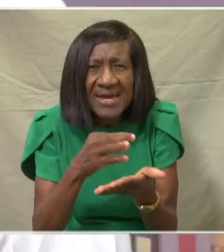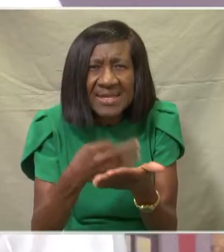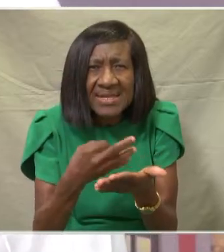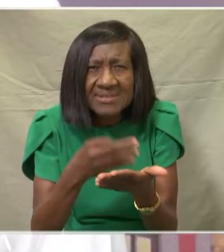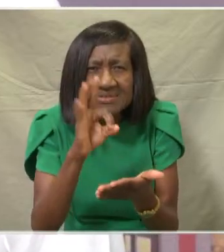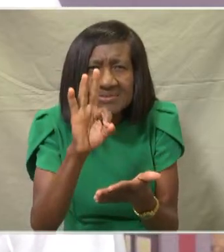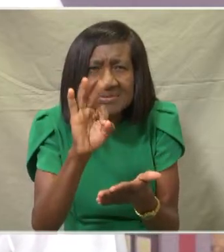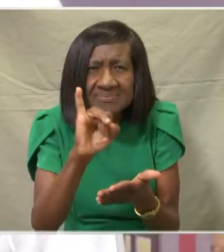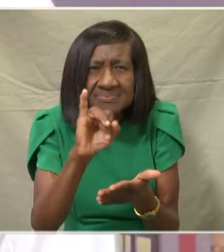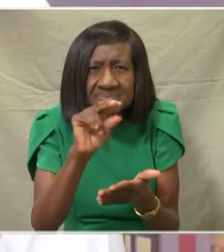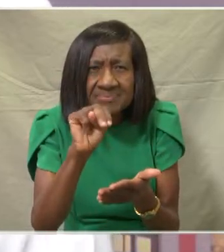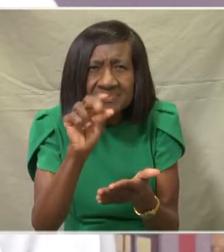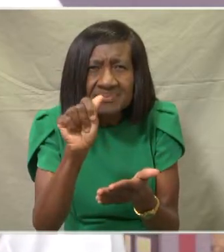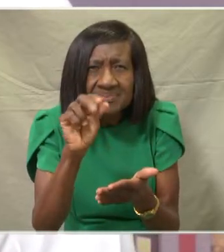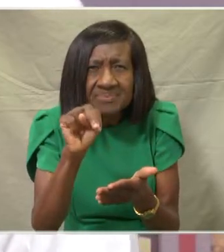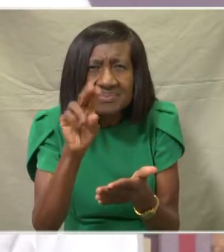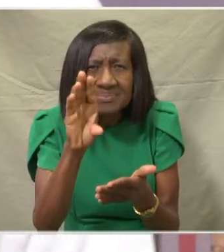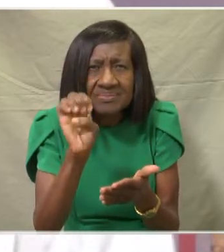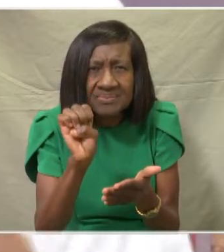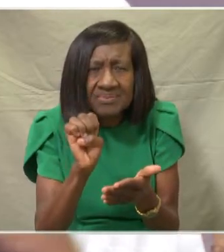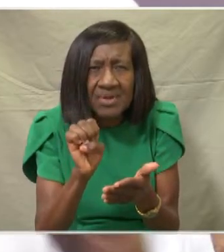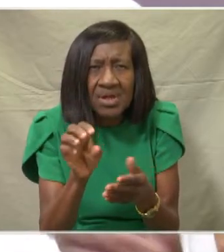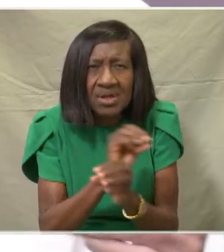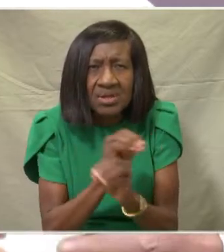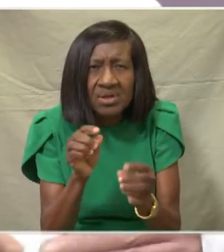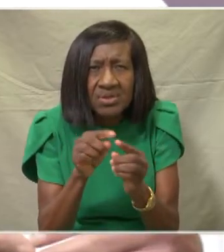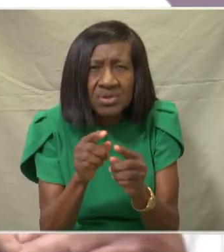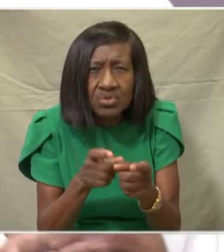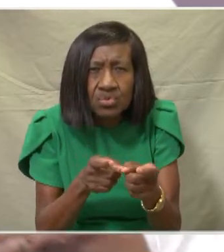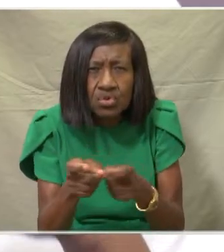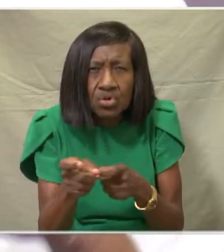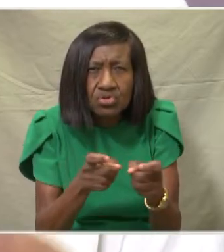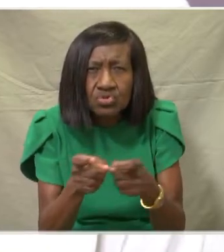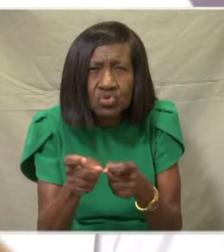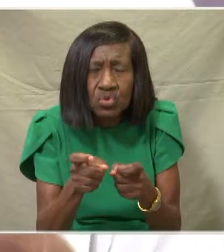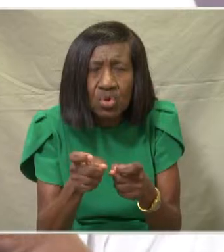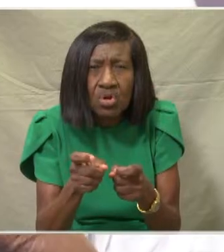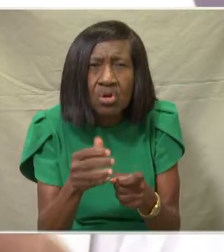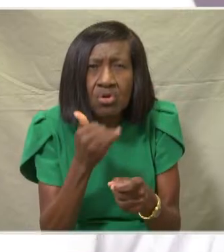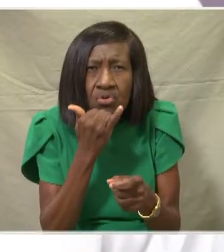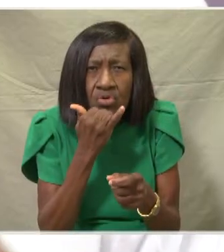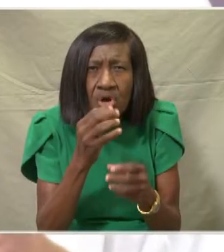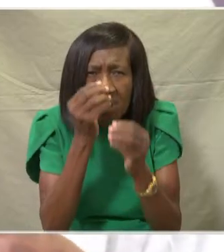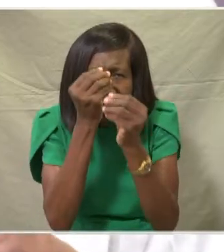nothing to control misinformation. And obviously we have a situation where it is a